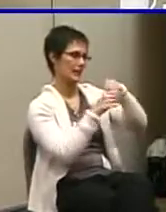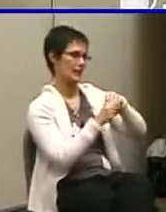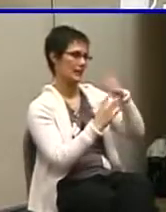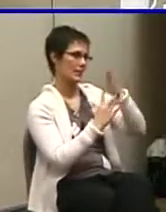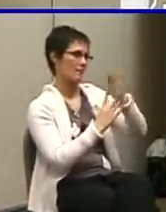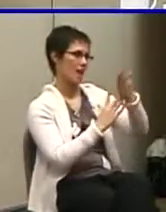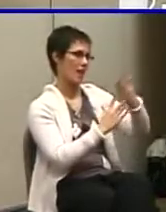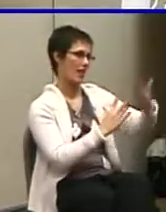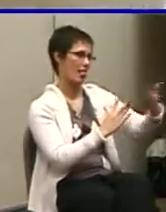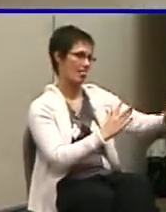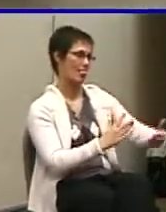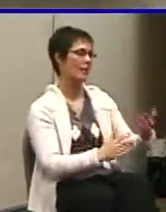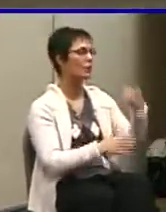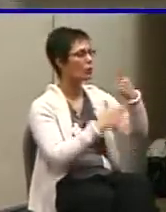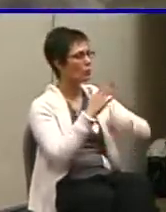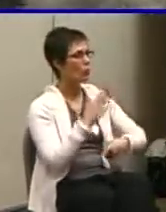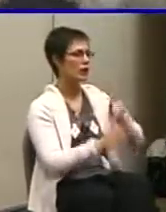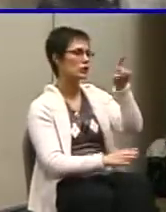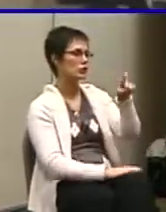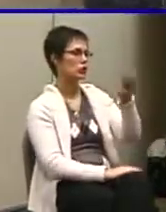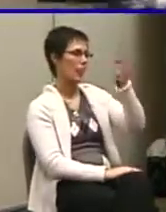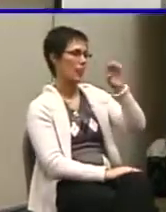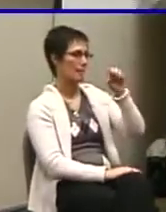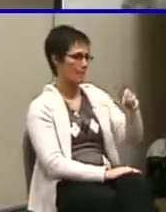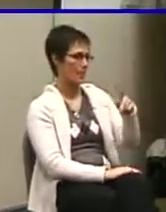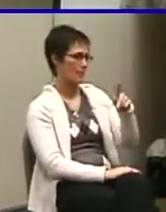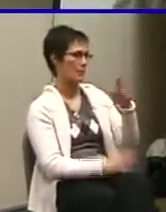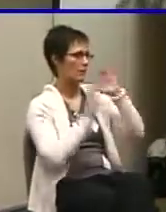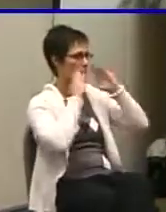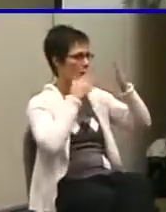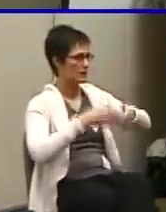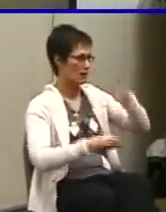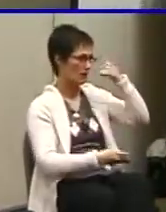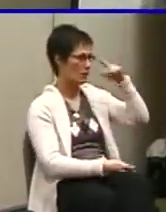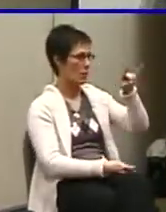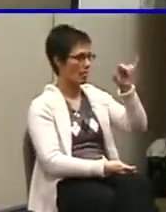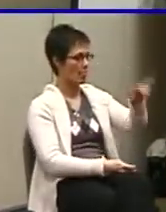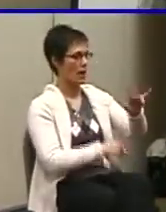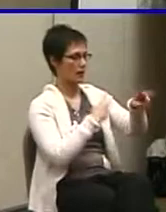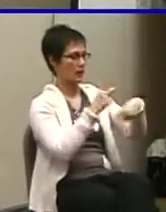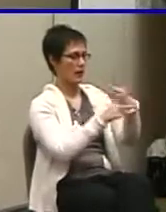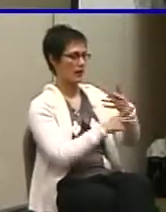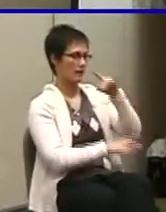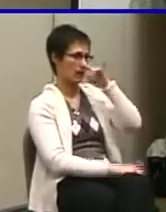What should the BIP be focusing on for a kid like that?